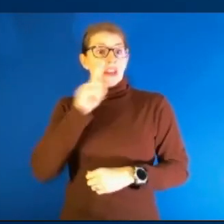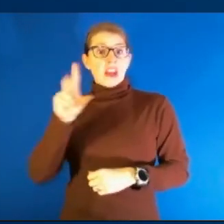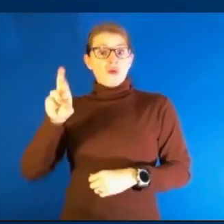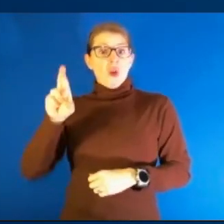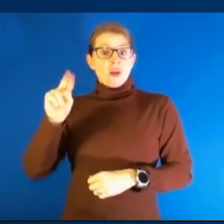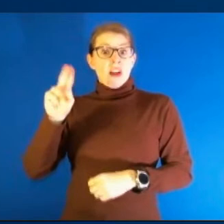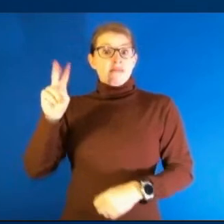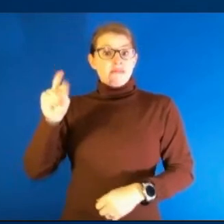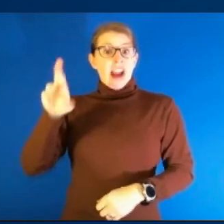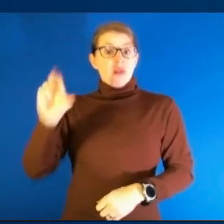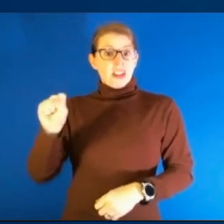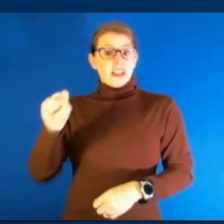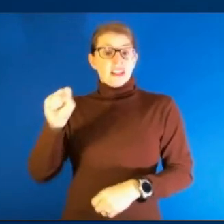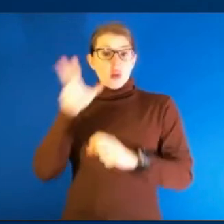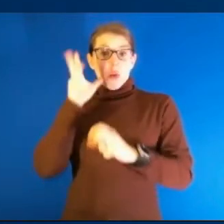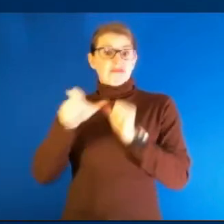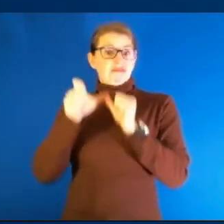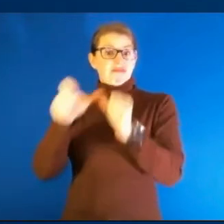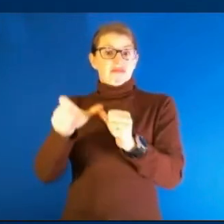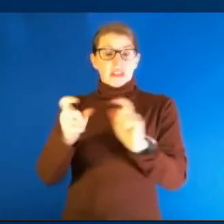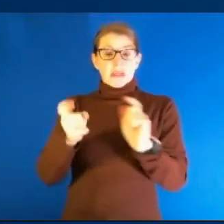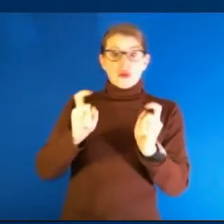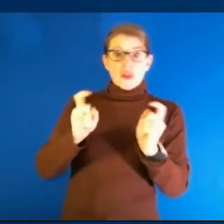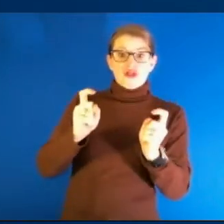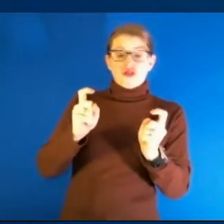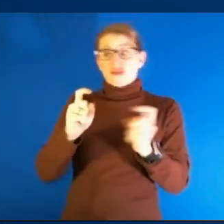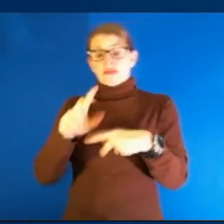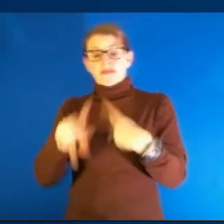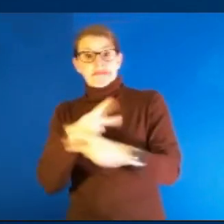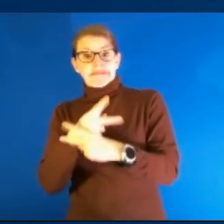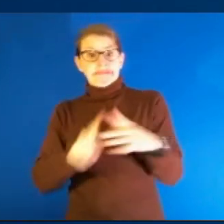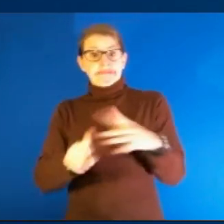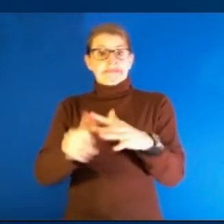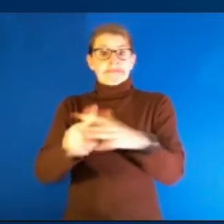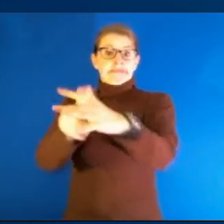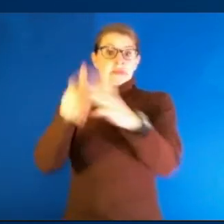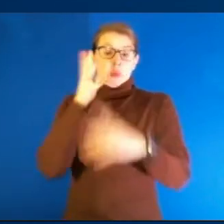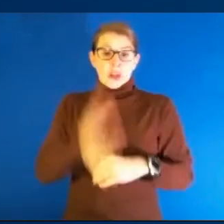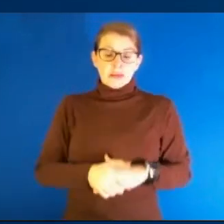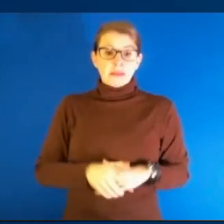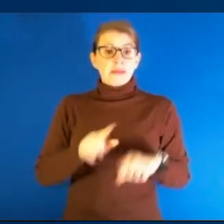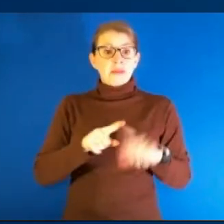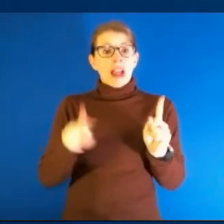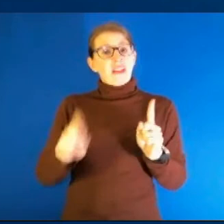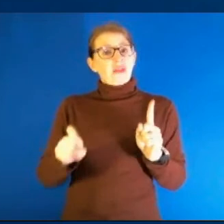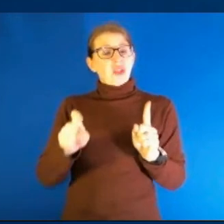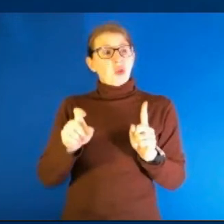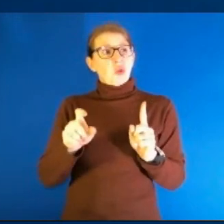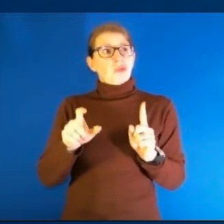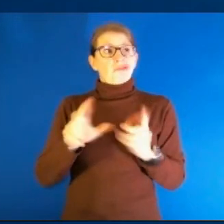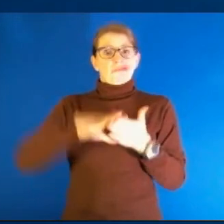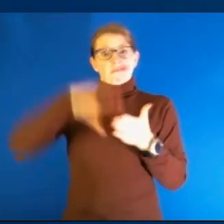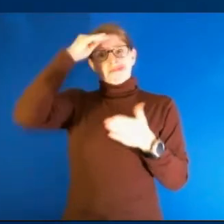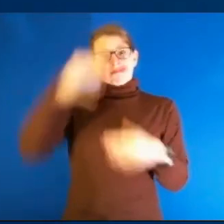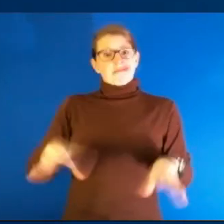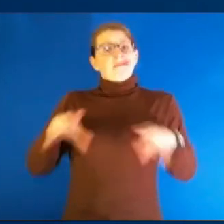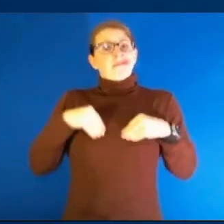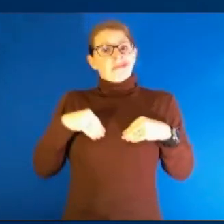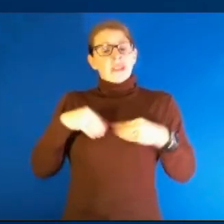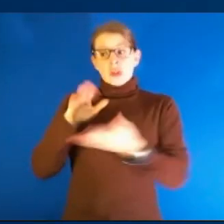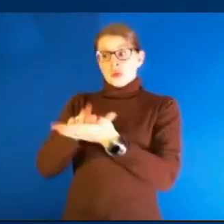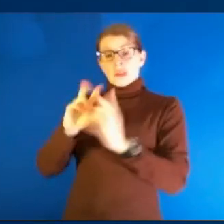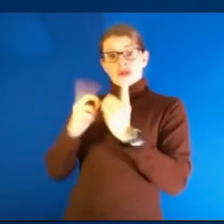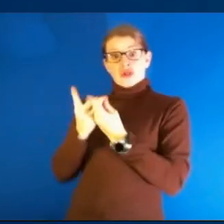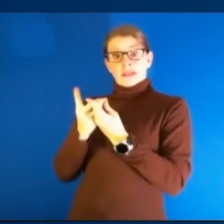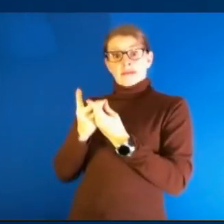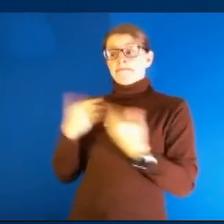endemic in one of its mutations and one of its forms. And we have to learn to live and coexist with it. And I think what the school districts are doing is